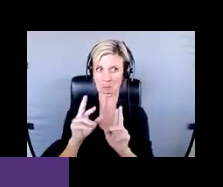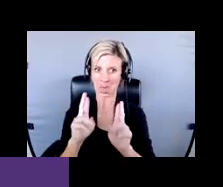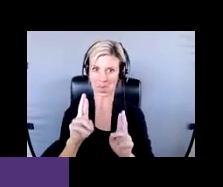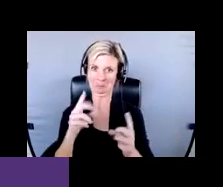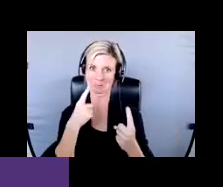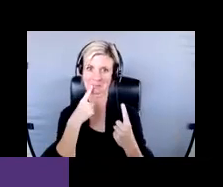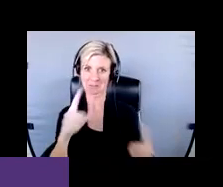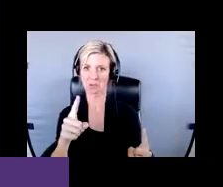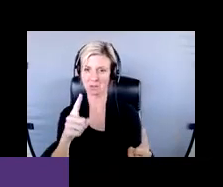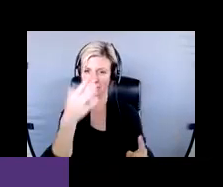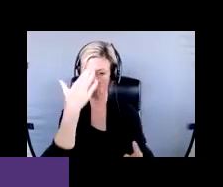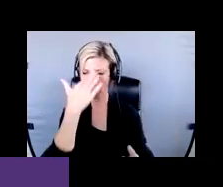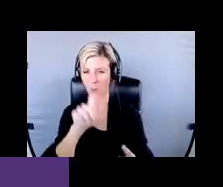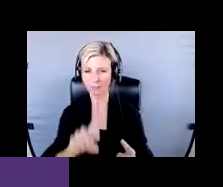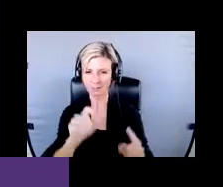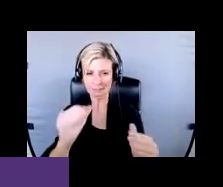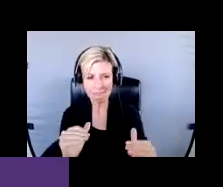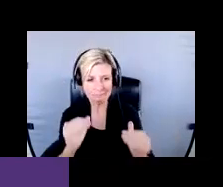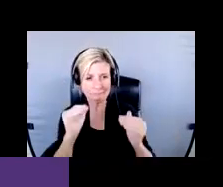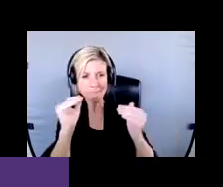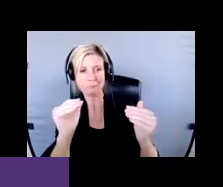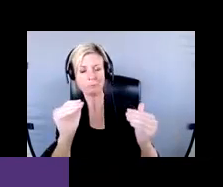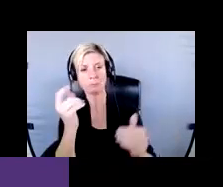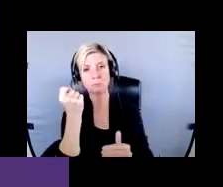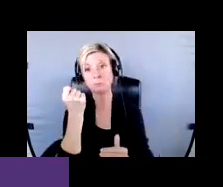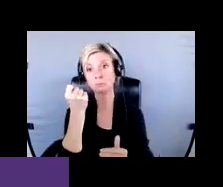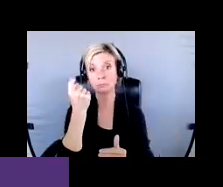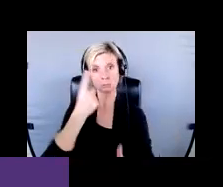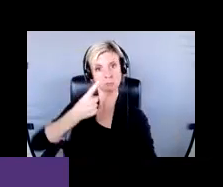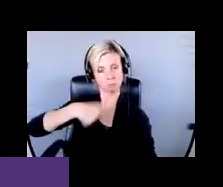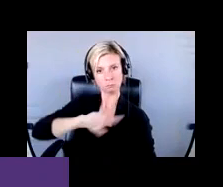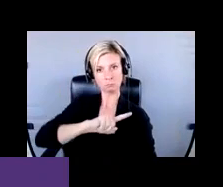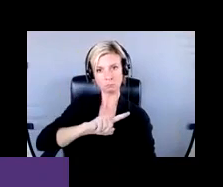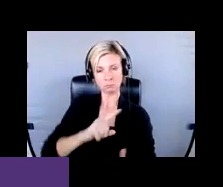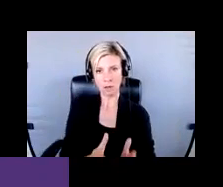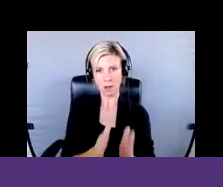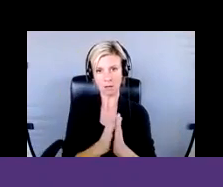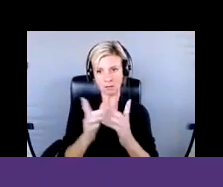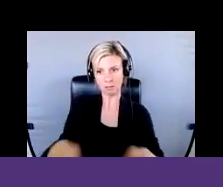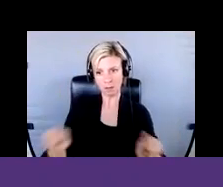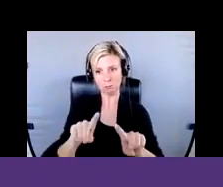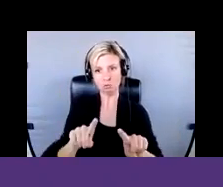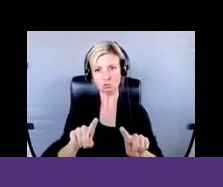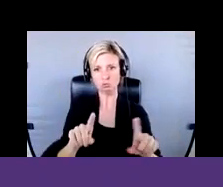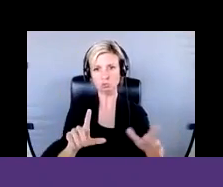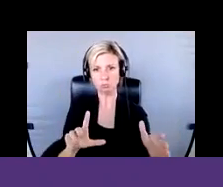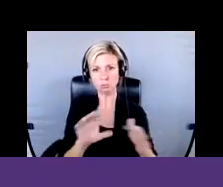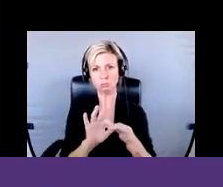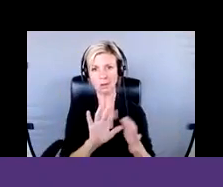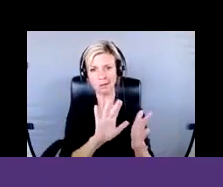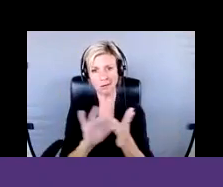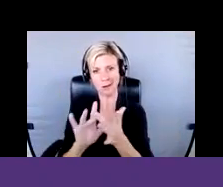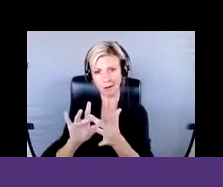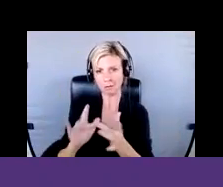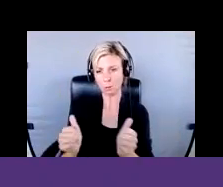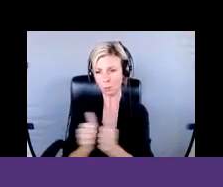we need to do more, is we're asking those mediators to connect locally. So we've heard of a lot, and we're providing